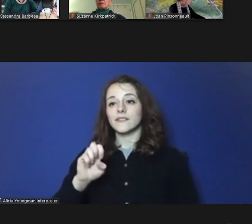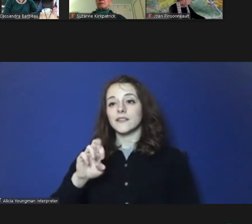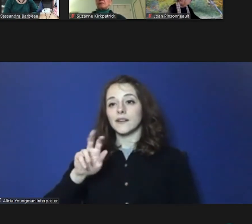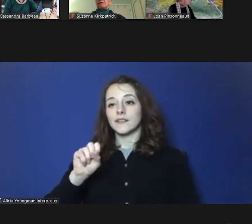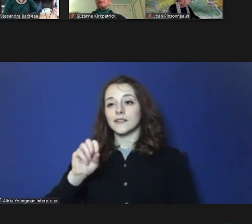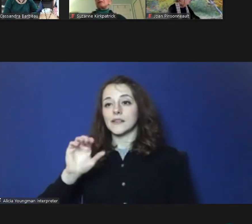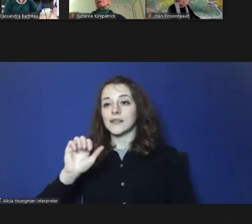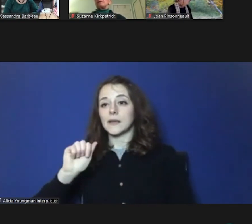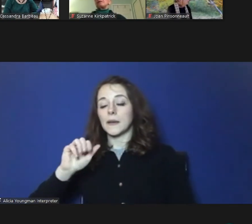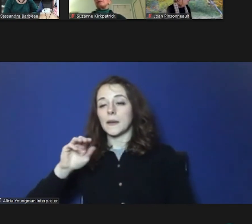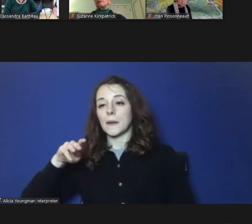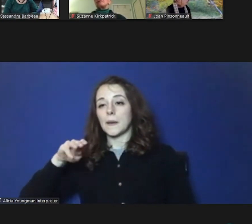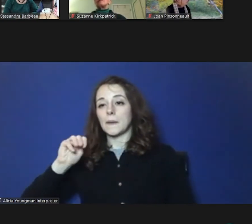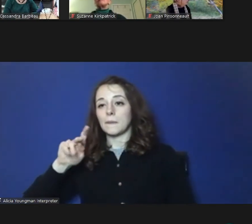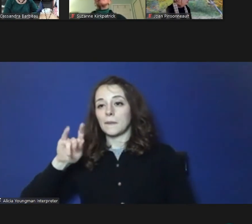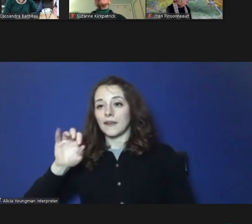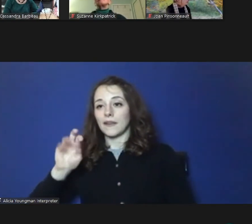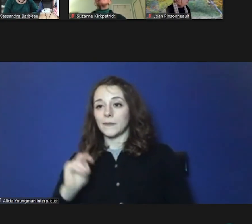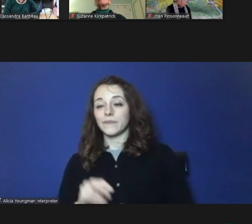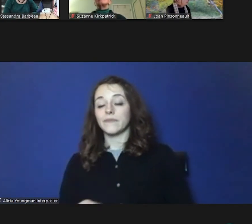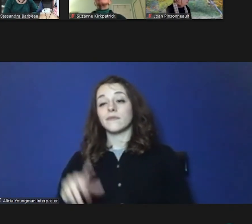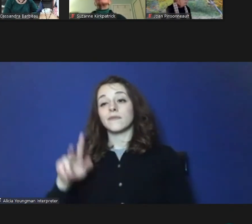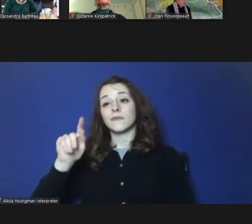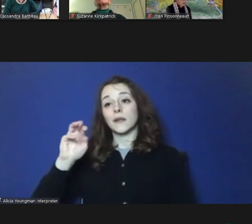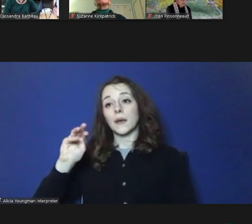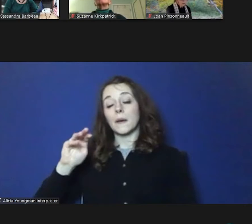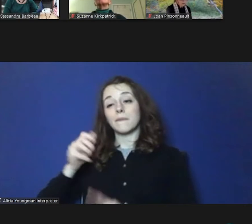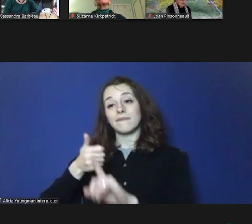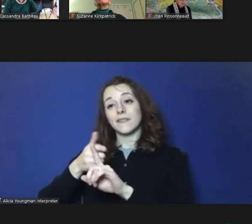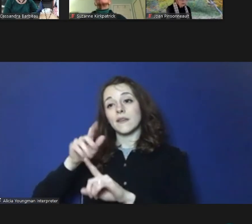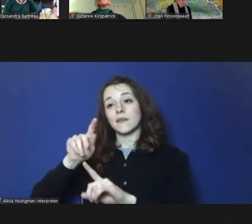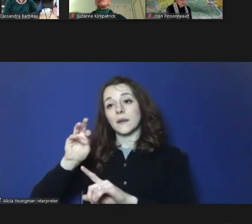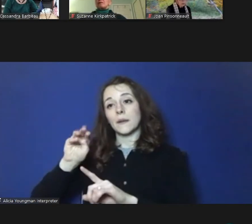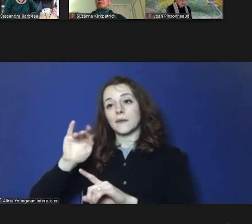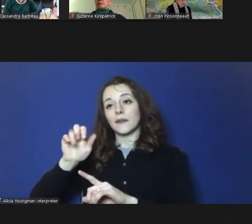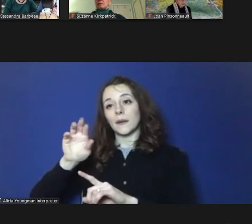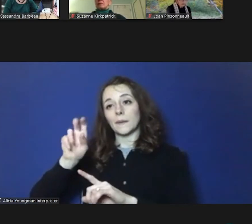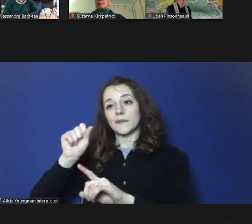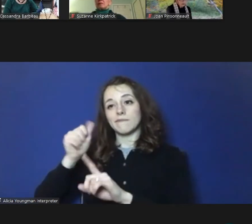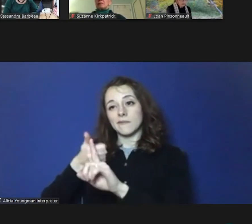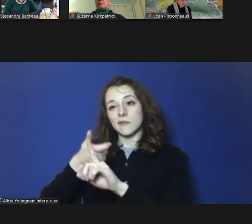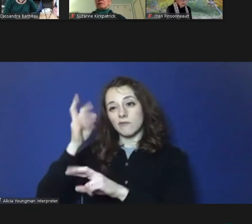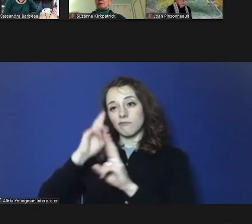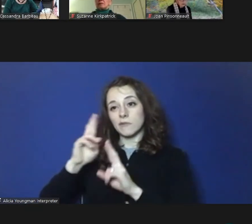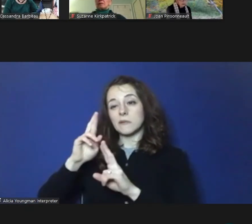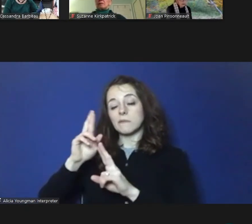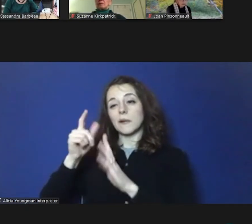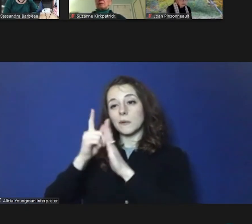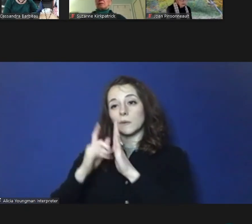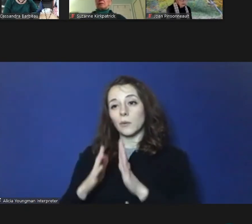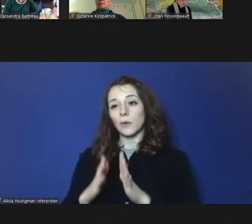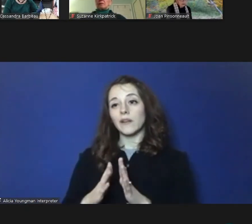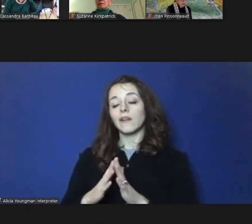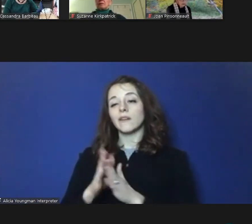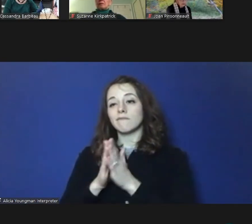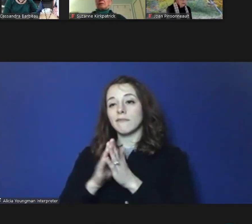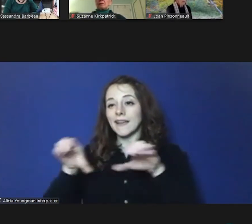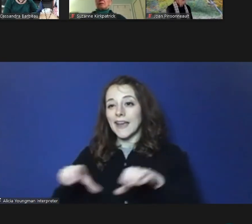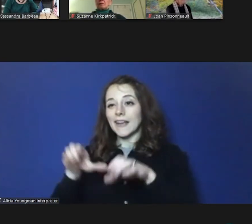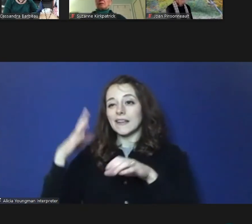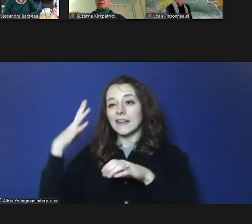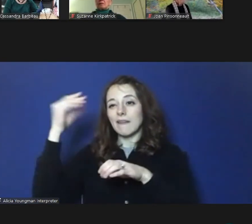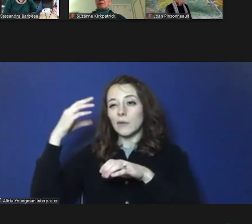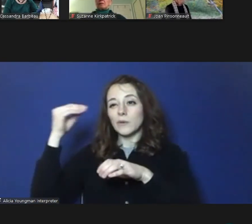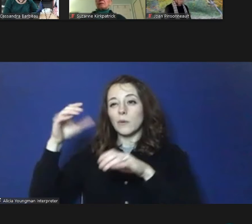Campion. Whereas Tom Jacobs was a respected attorney, an avid outdoorsman